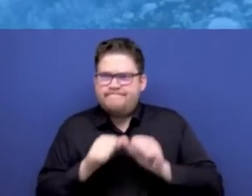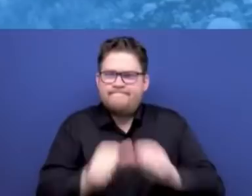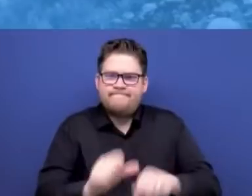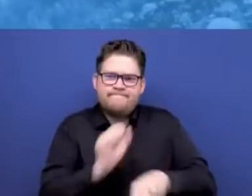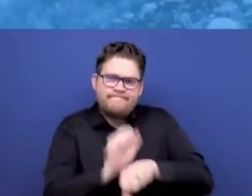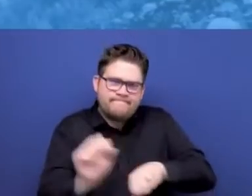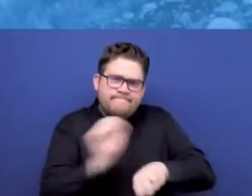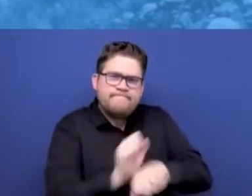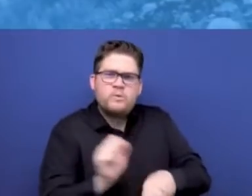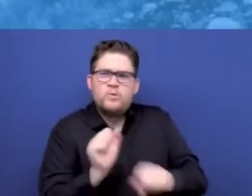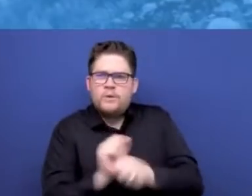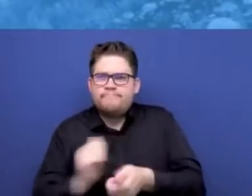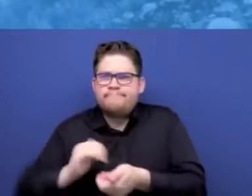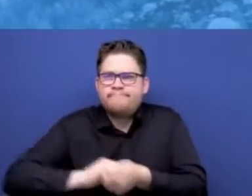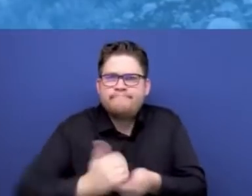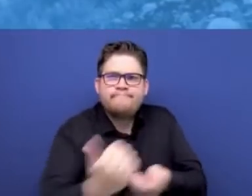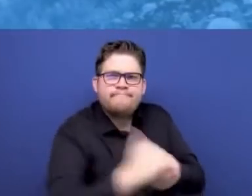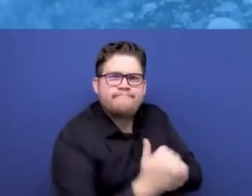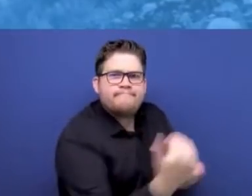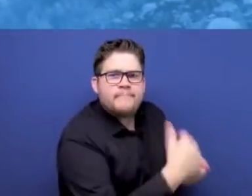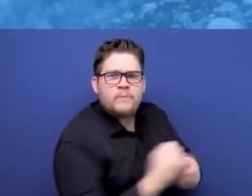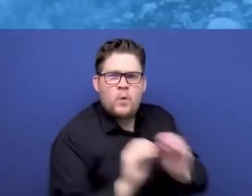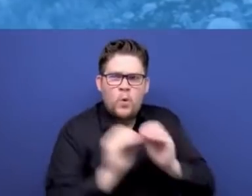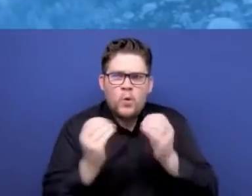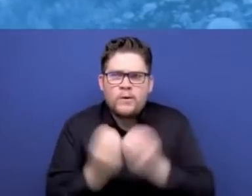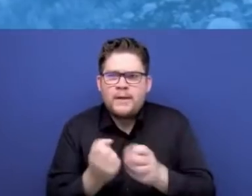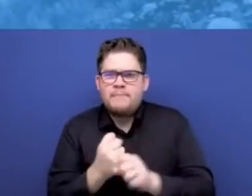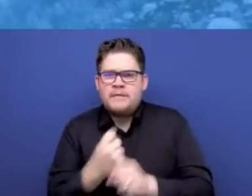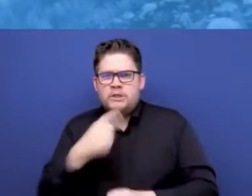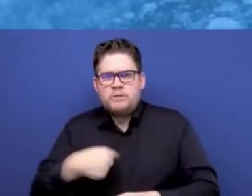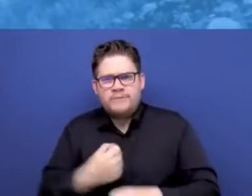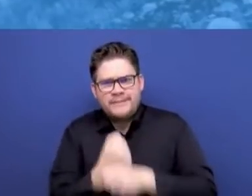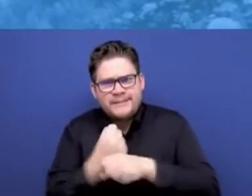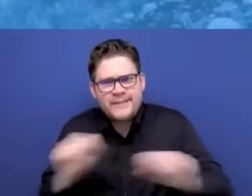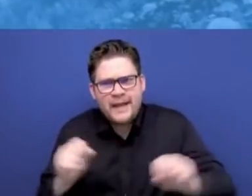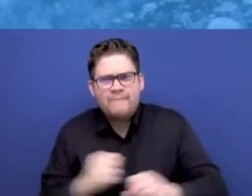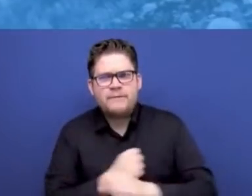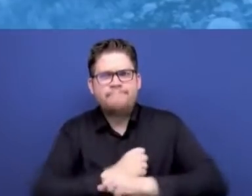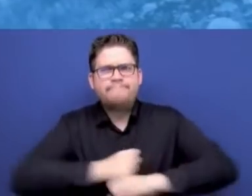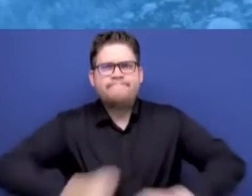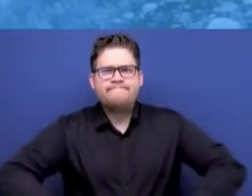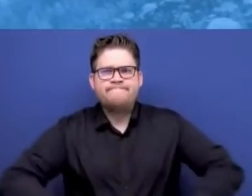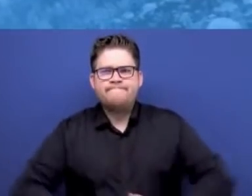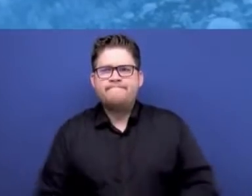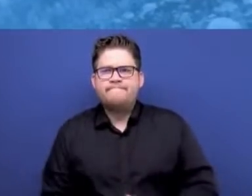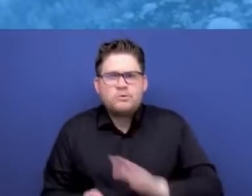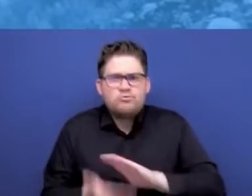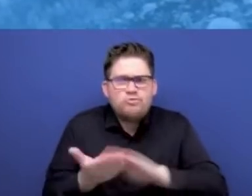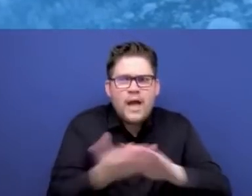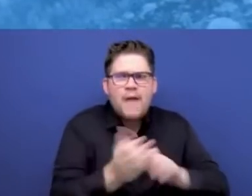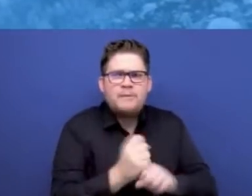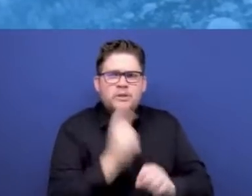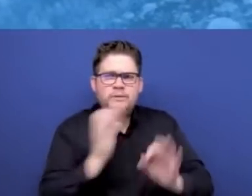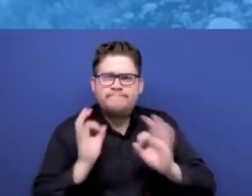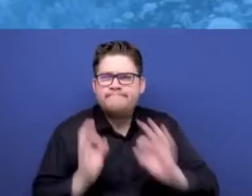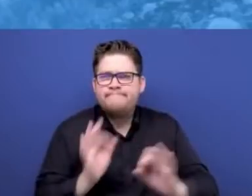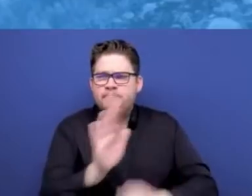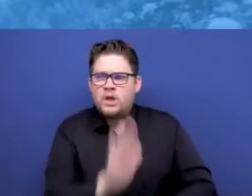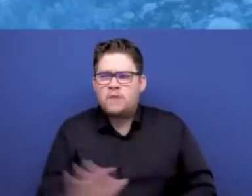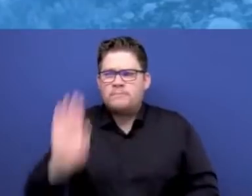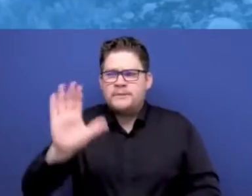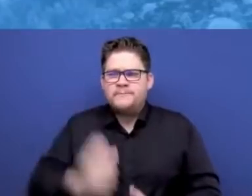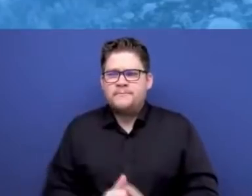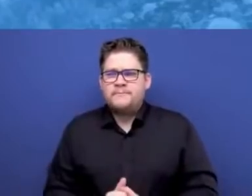shared safety protocols and strategies when conducting operations to minimize any COVID-19 exposure to personnel or